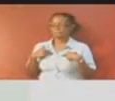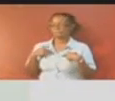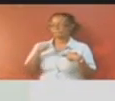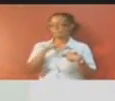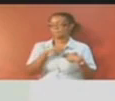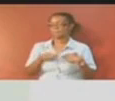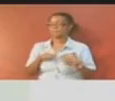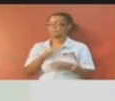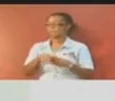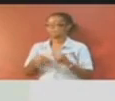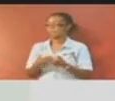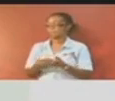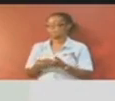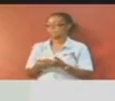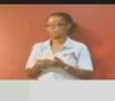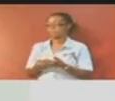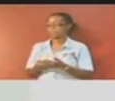of